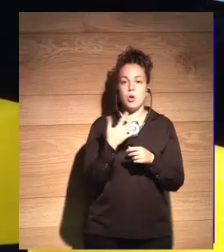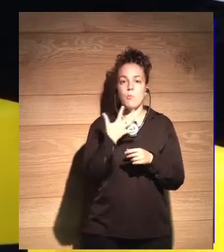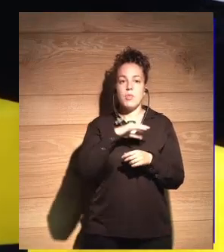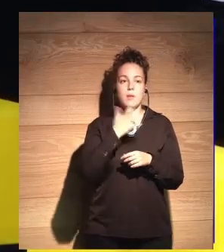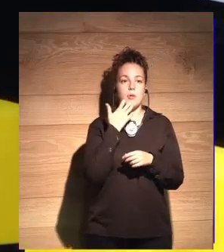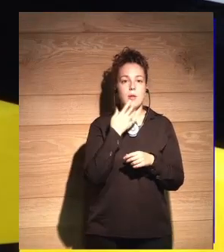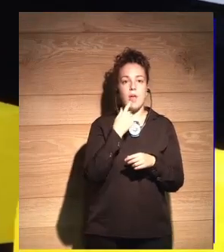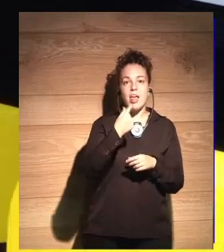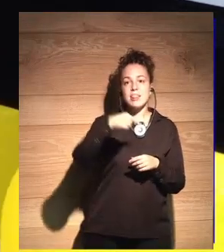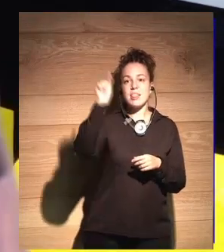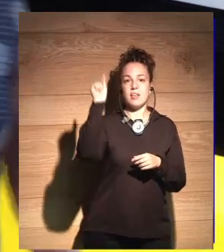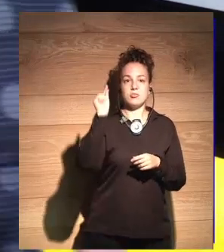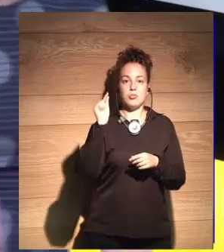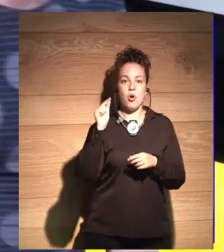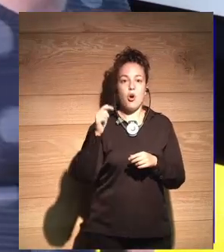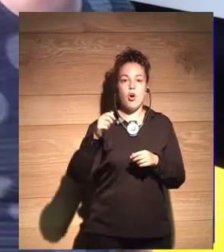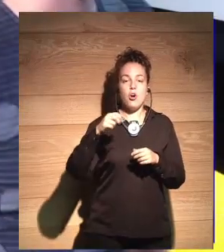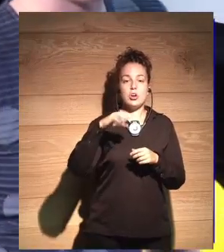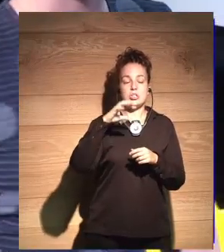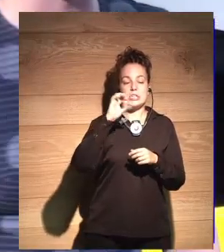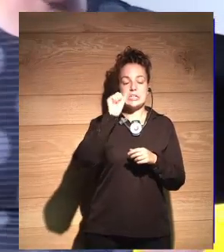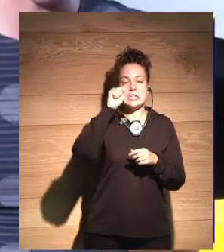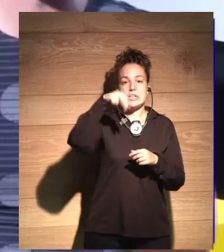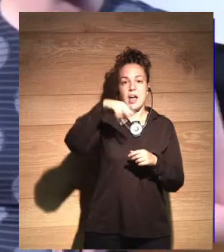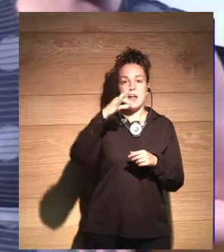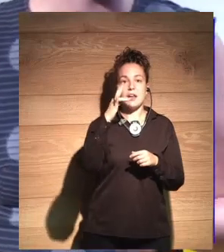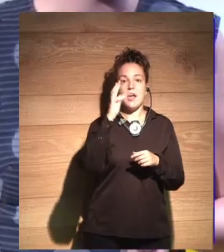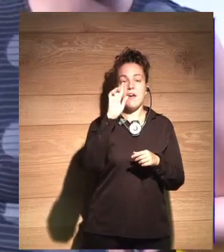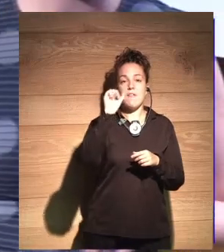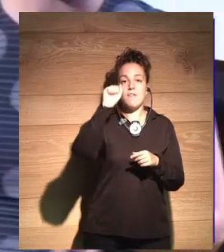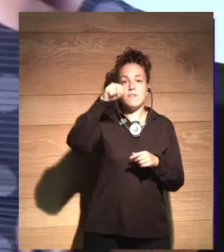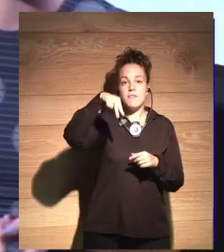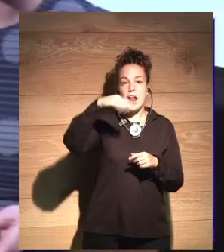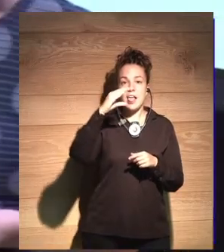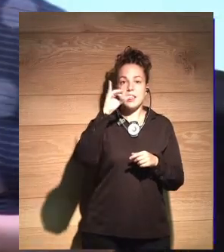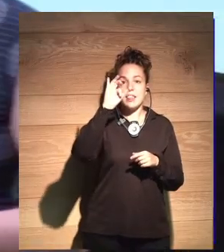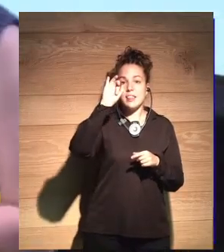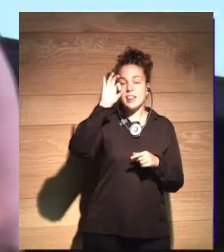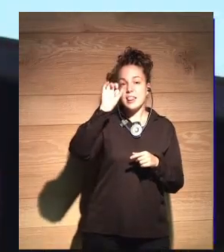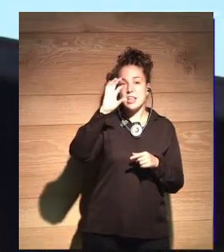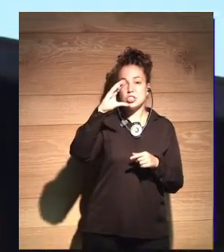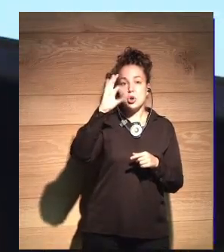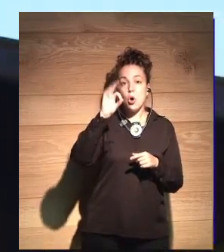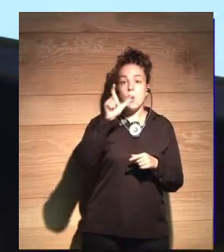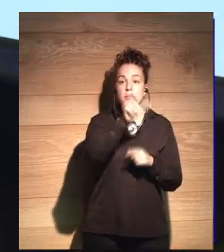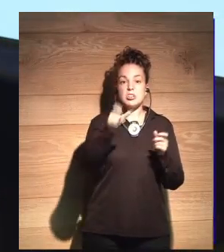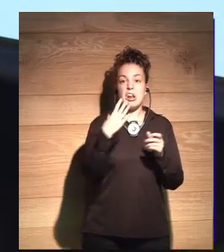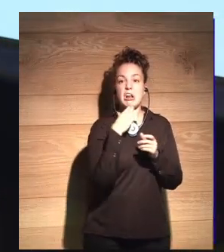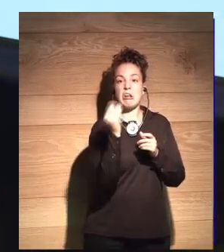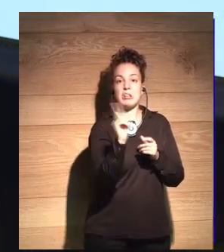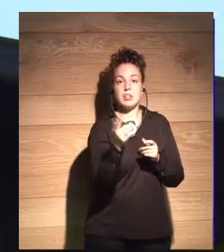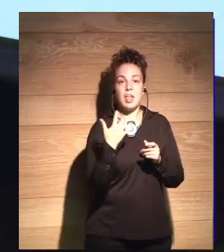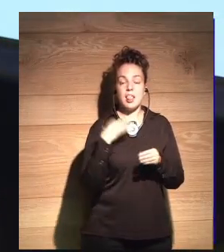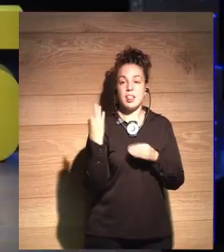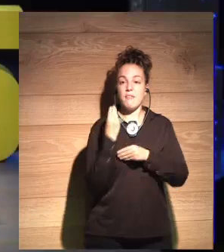is not going to understand you until you fake one or say it a couple times in a row. So how do we build